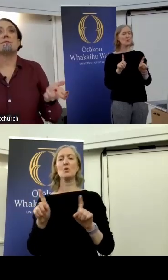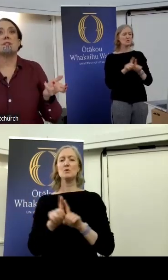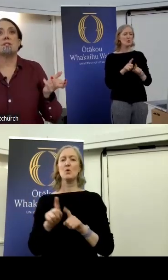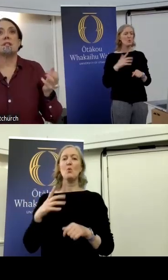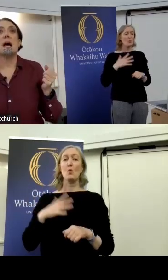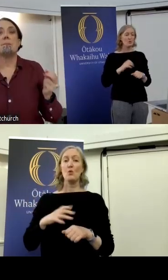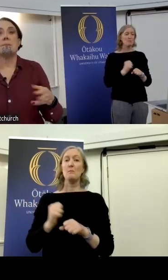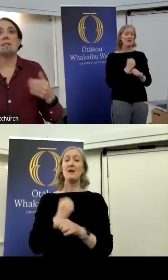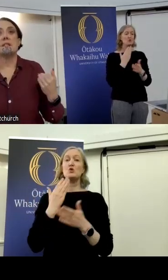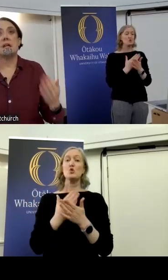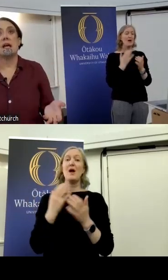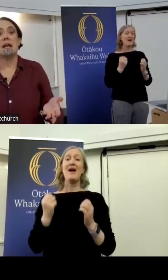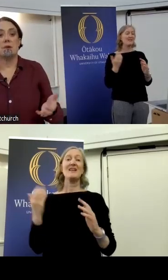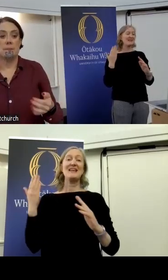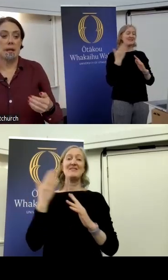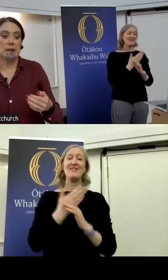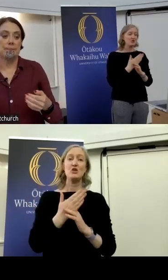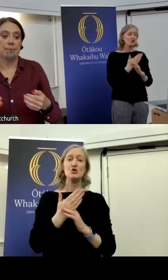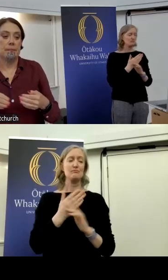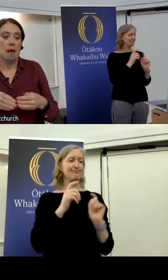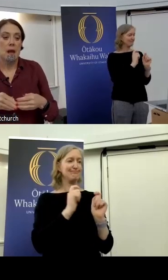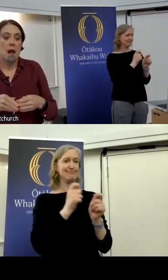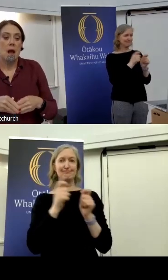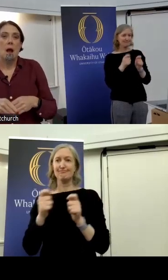these interventions are implemented inequitably.